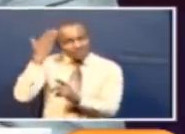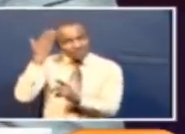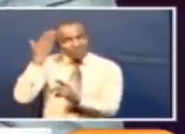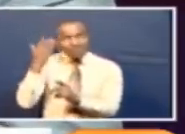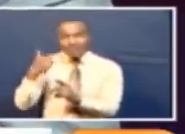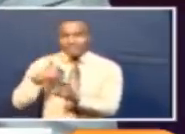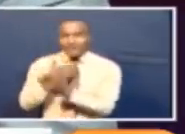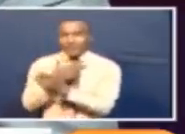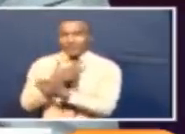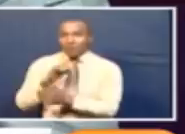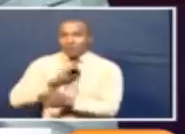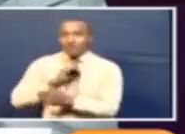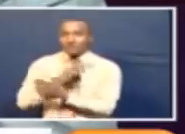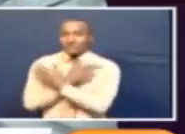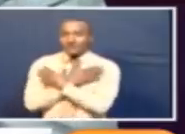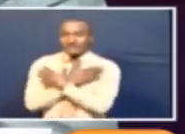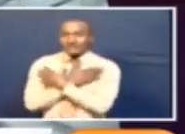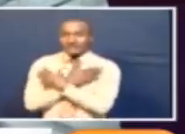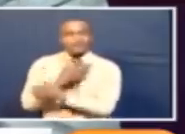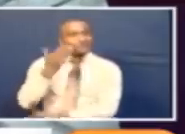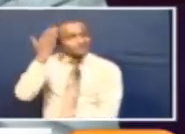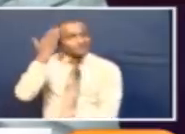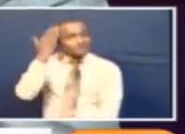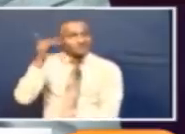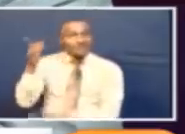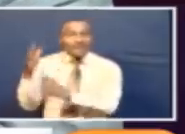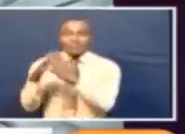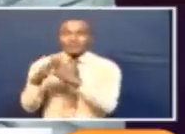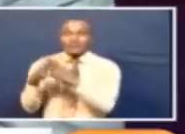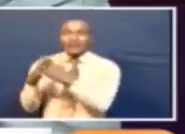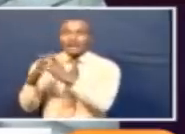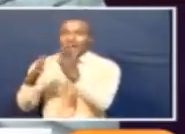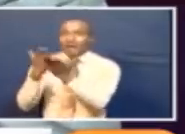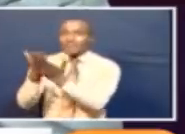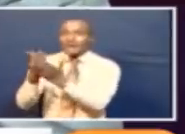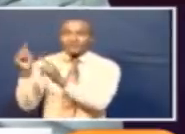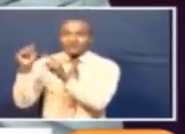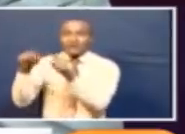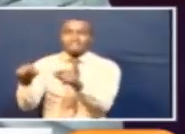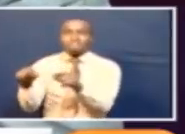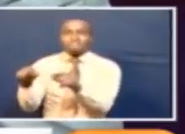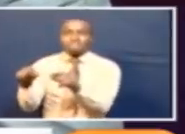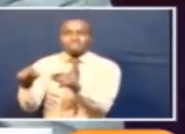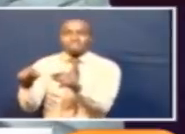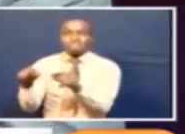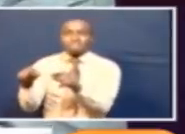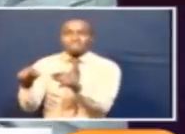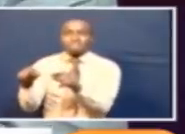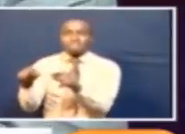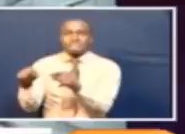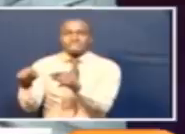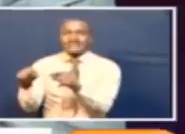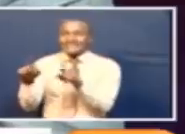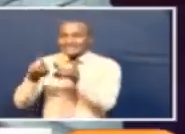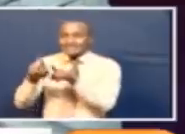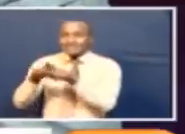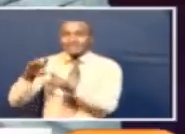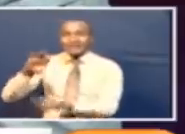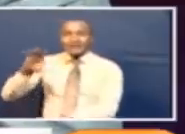own good friend is a neurosurgeon in the US. And he applied to come here. And the same